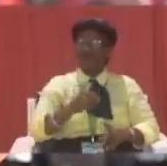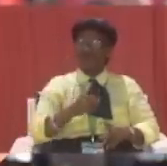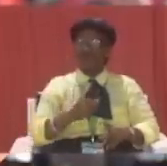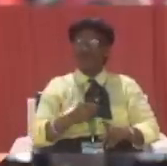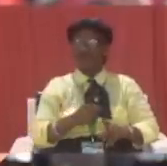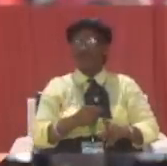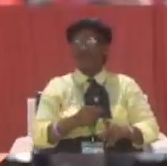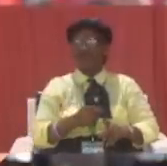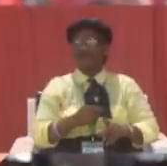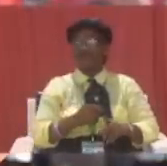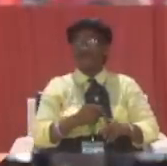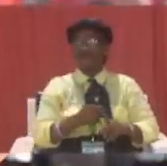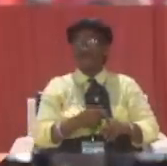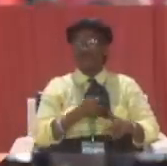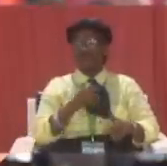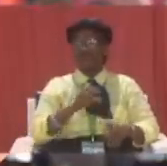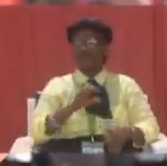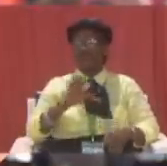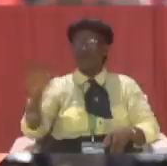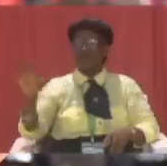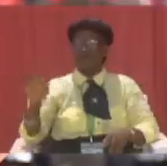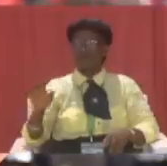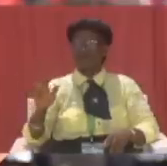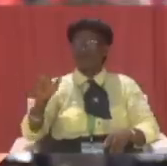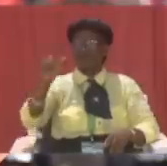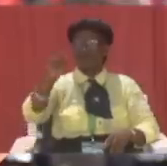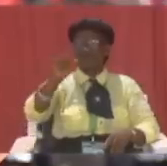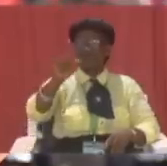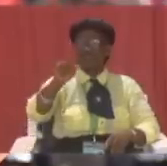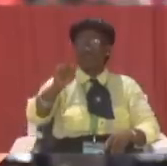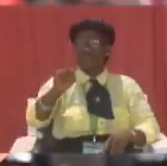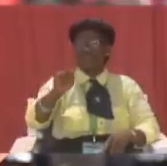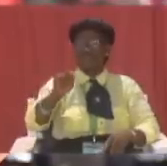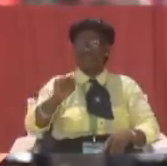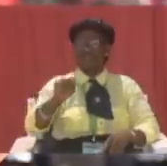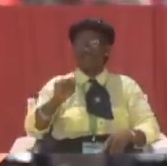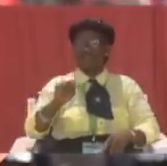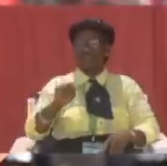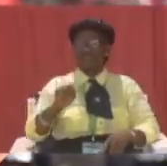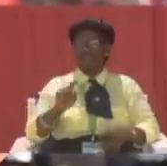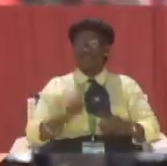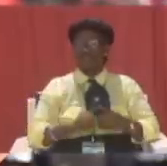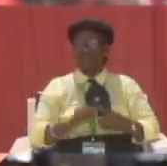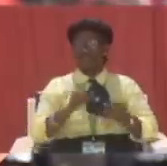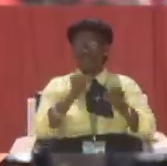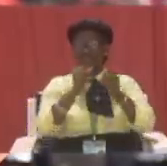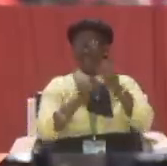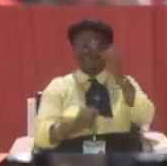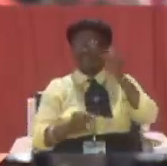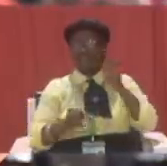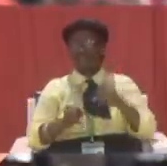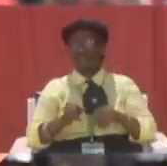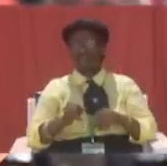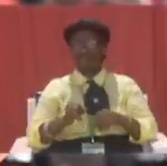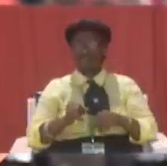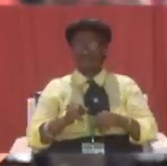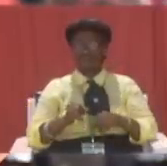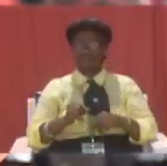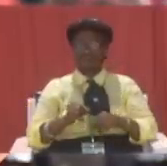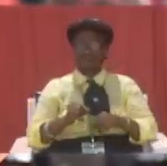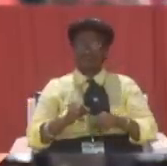25. 2 Kings chapter 5, from verse 20 to the end.